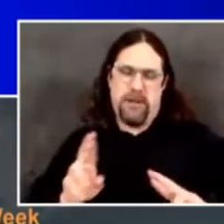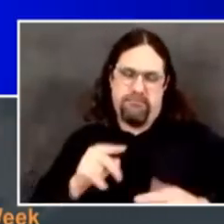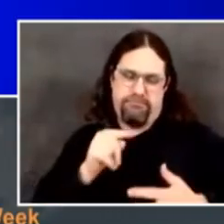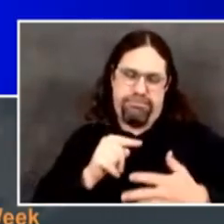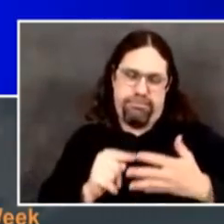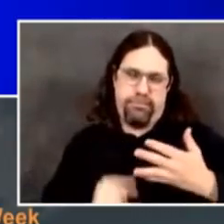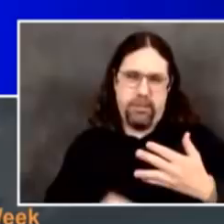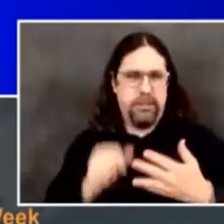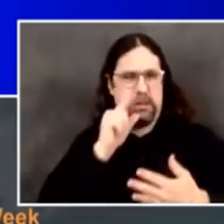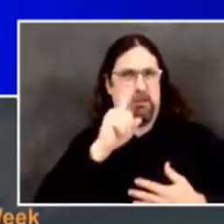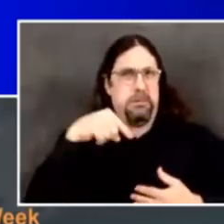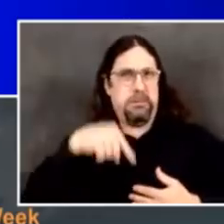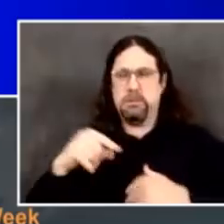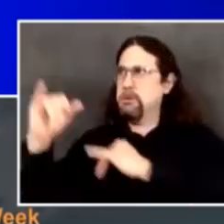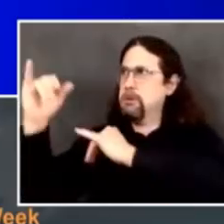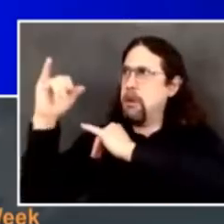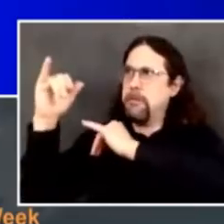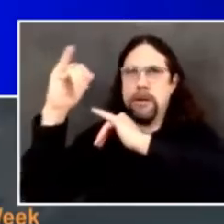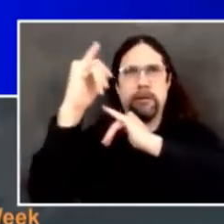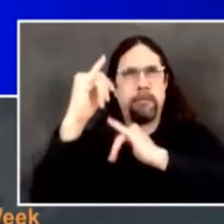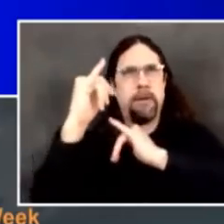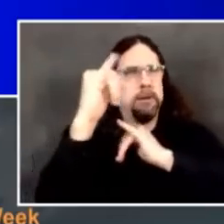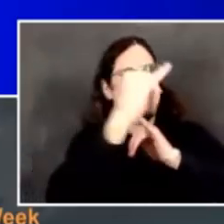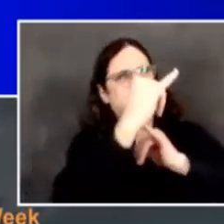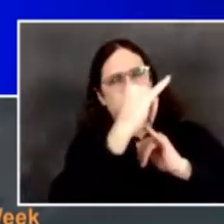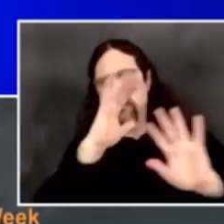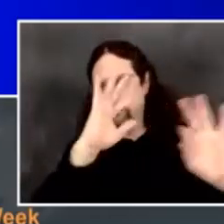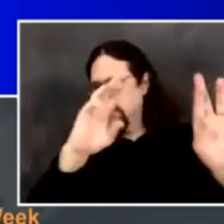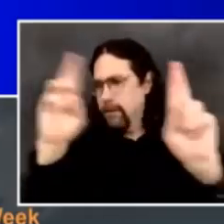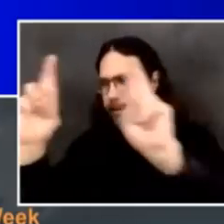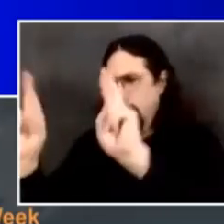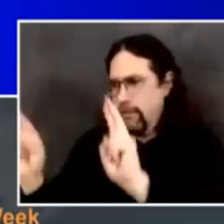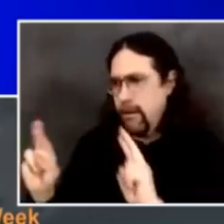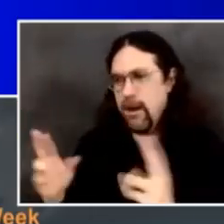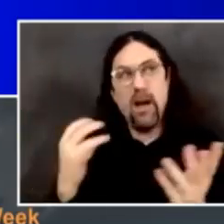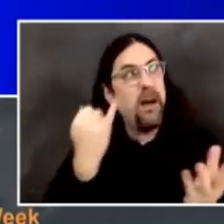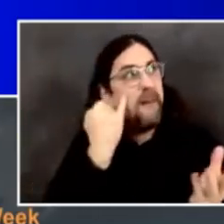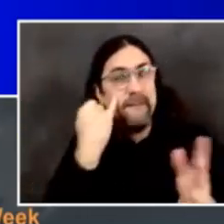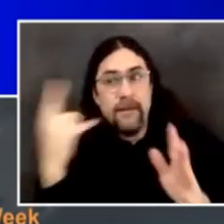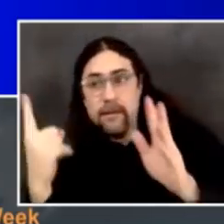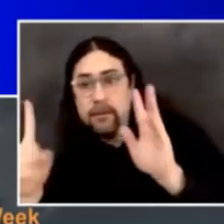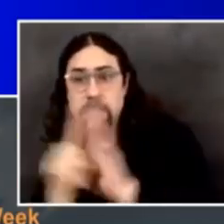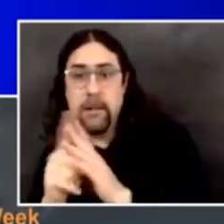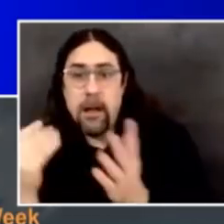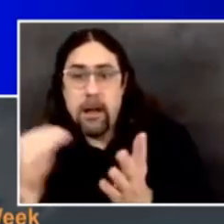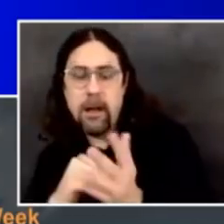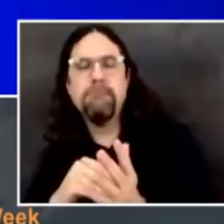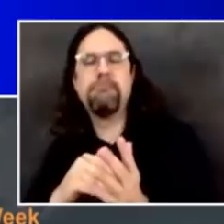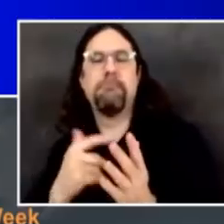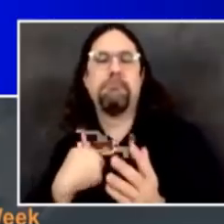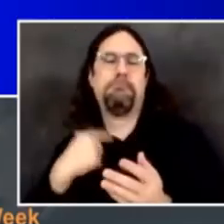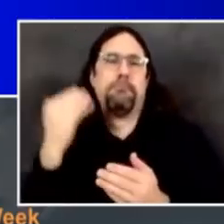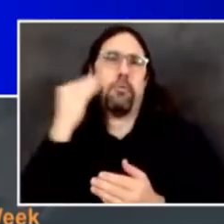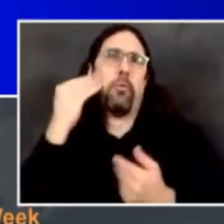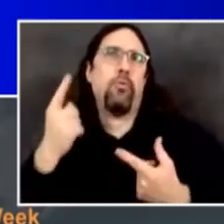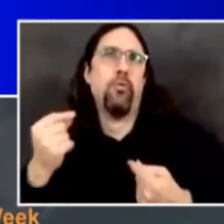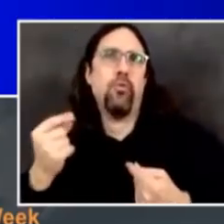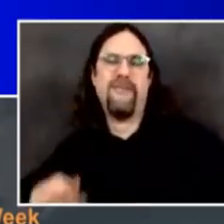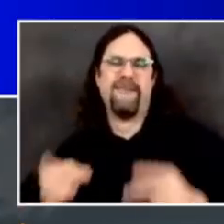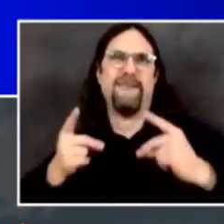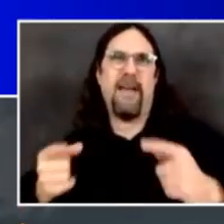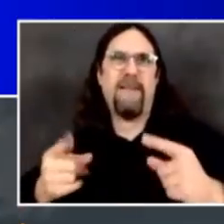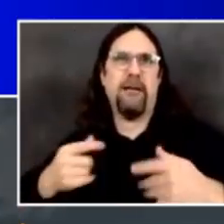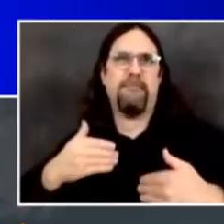hospitals. They've been fighting such a tough battle, but we've come to realize that there are also heroes in our nursing homes. The folks who work